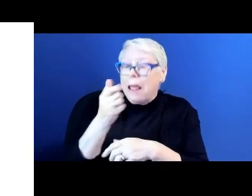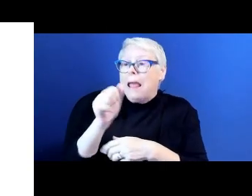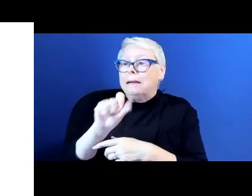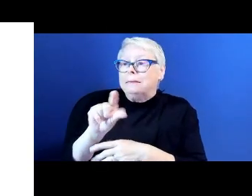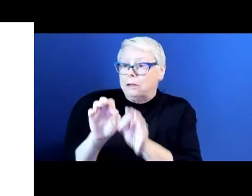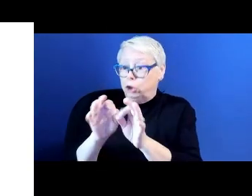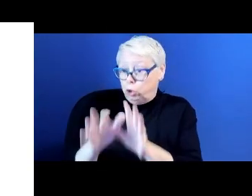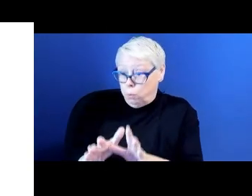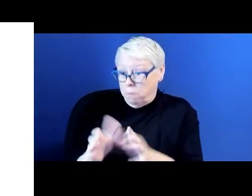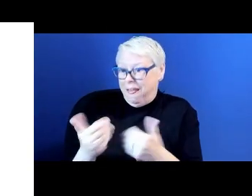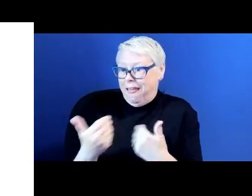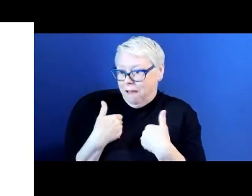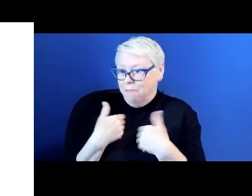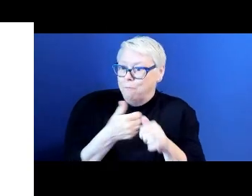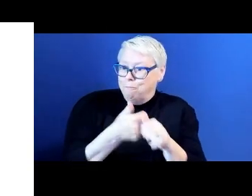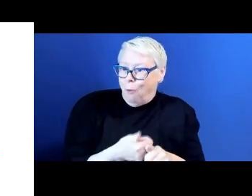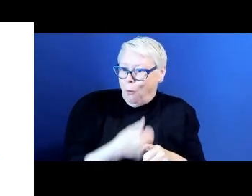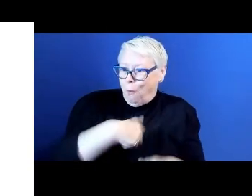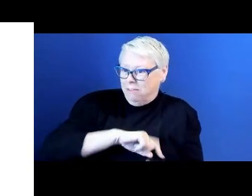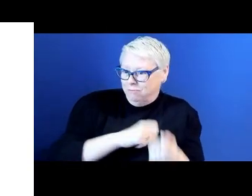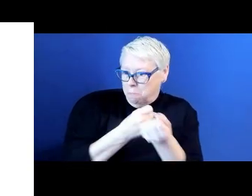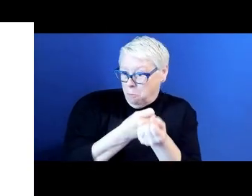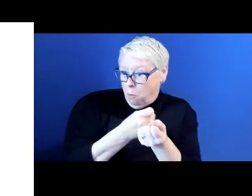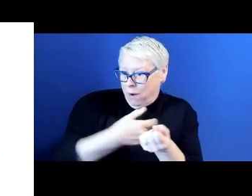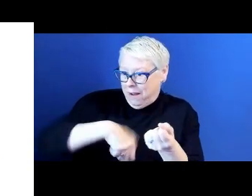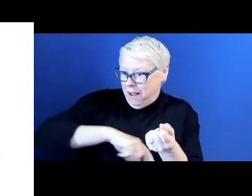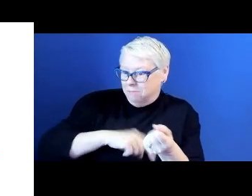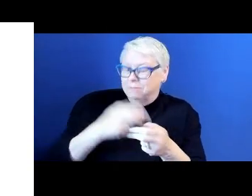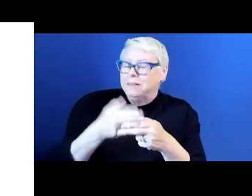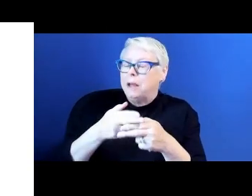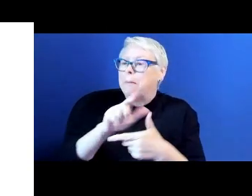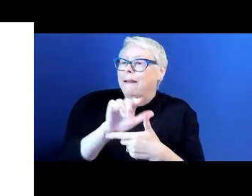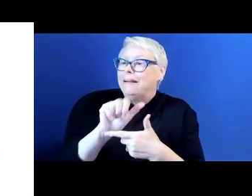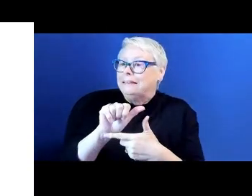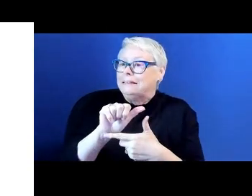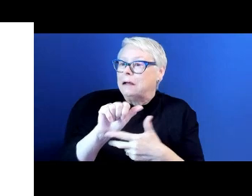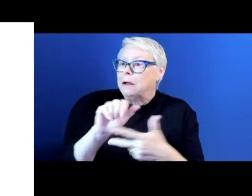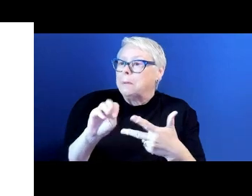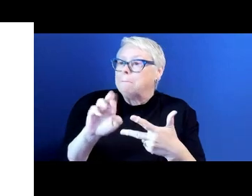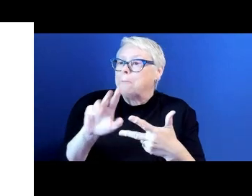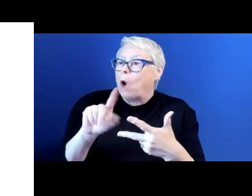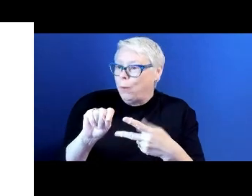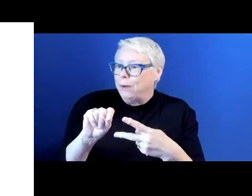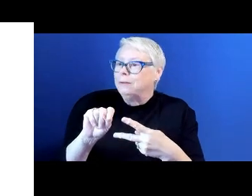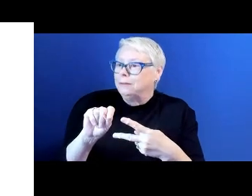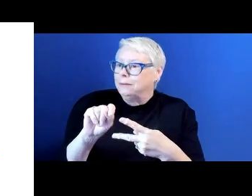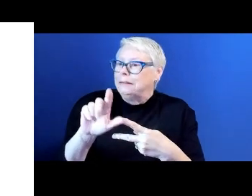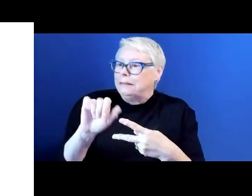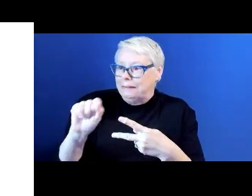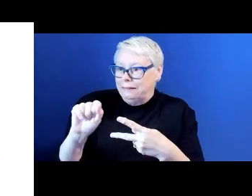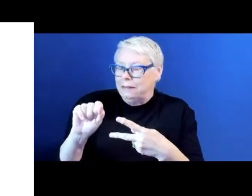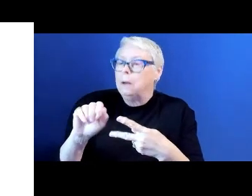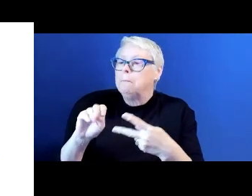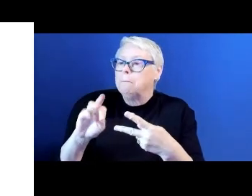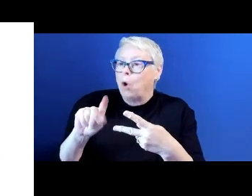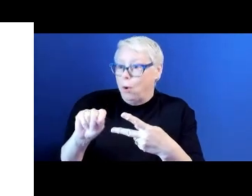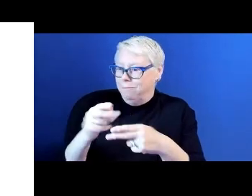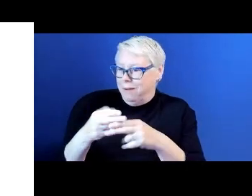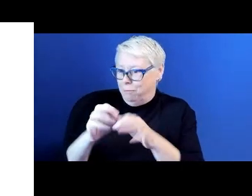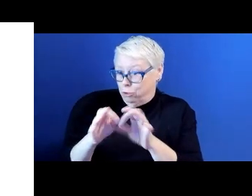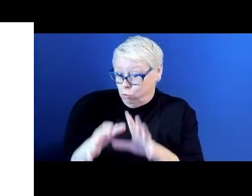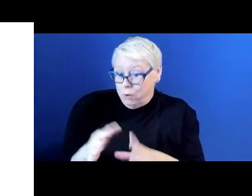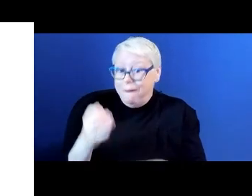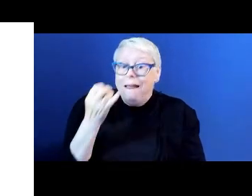and Margaret, and they're supporting us today. So if I'm speaking too quickly, please drop a question in chat and I will try to